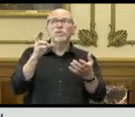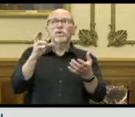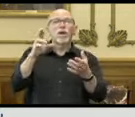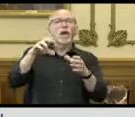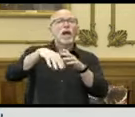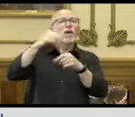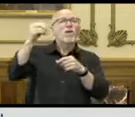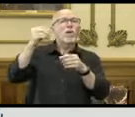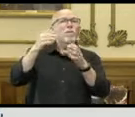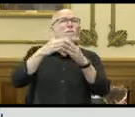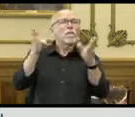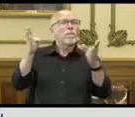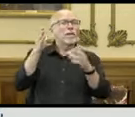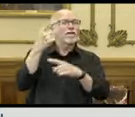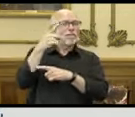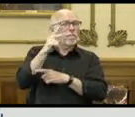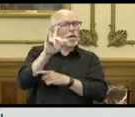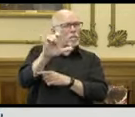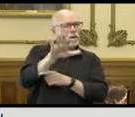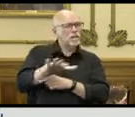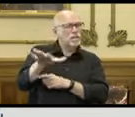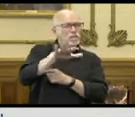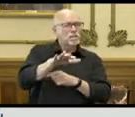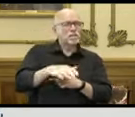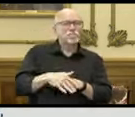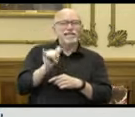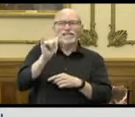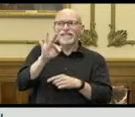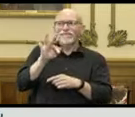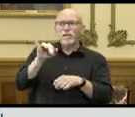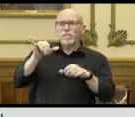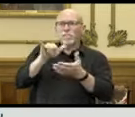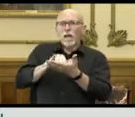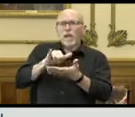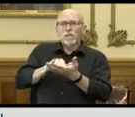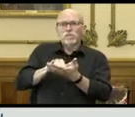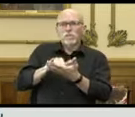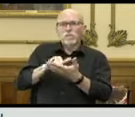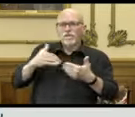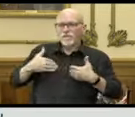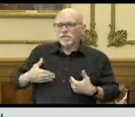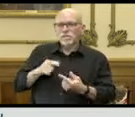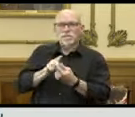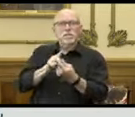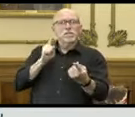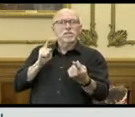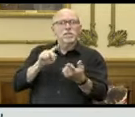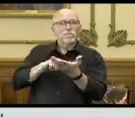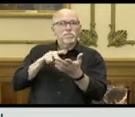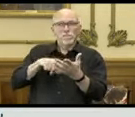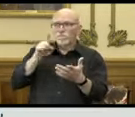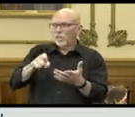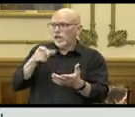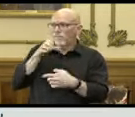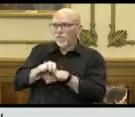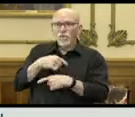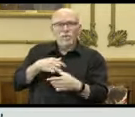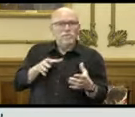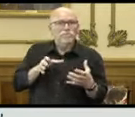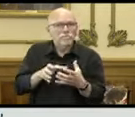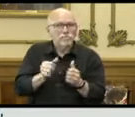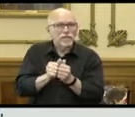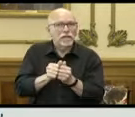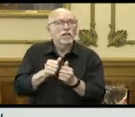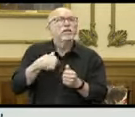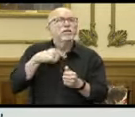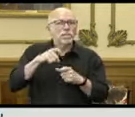public spaces when it's not possible to be socially or physically distanced from people who are